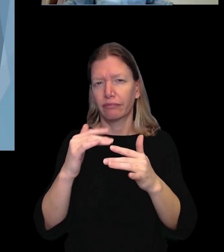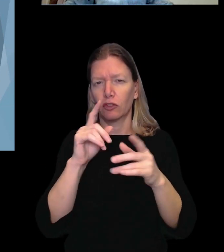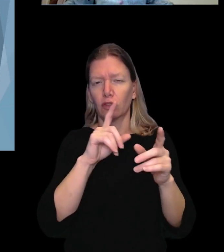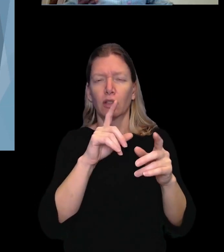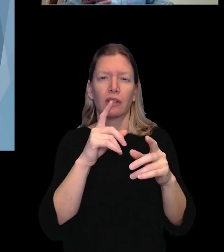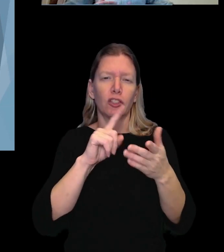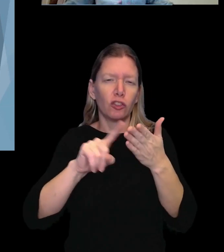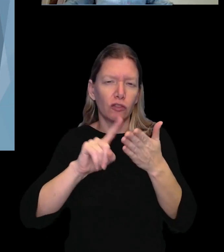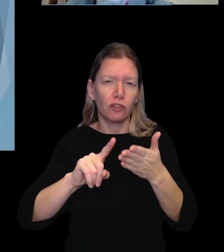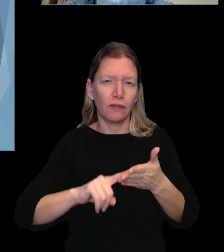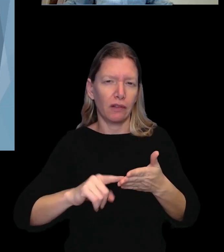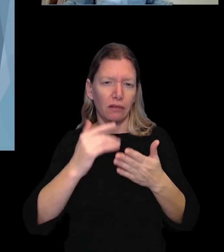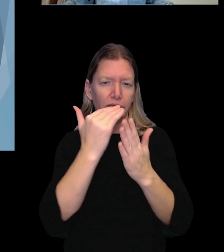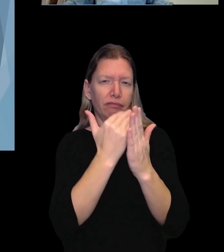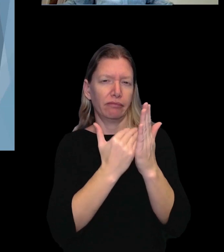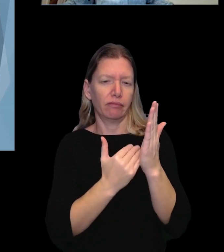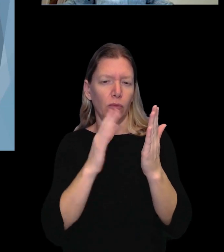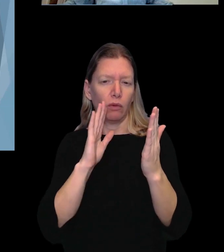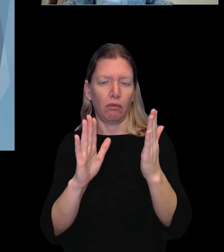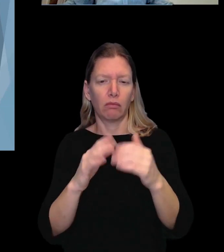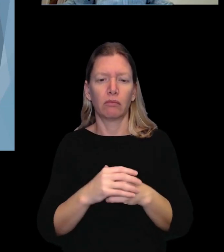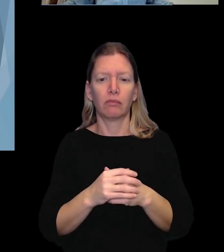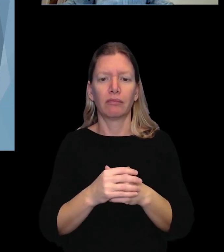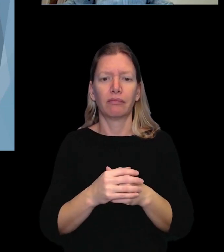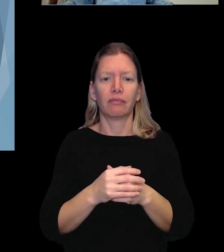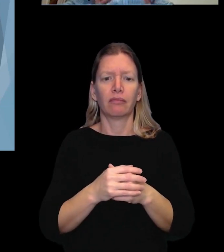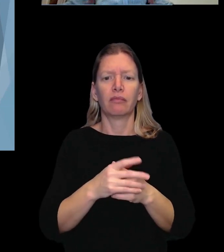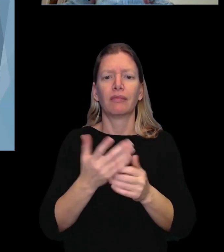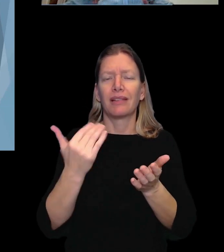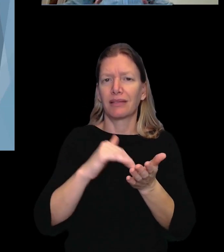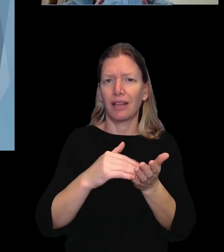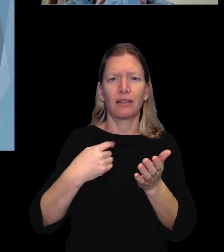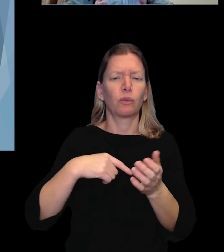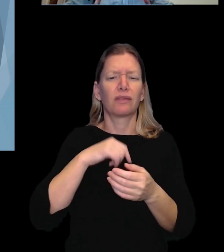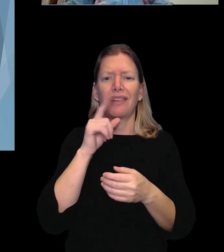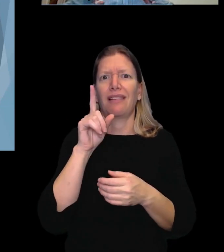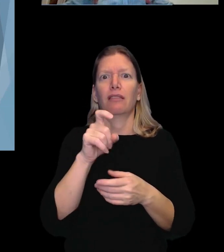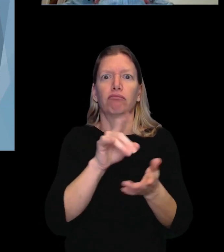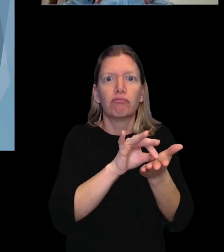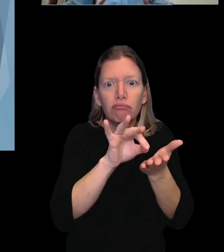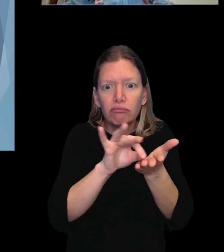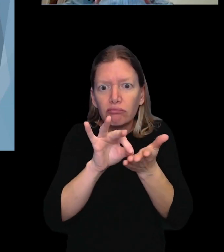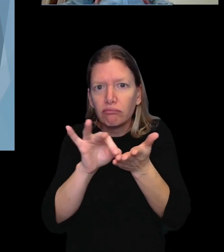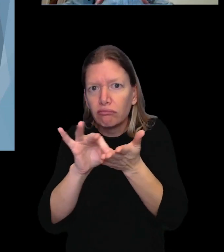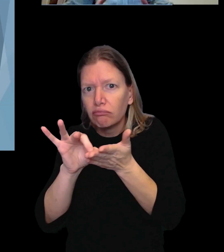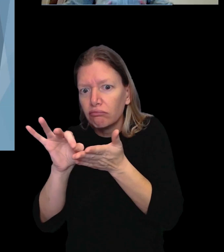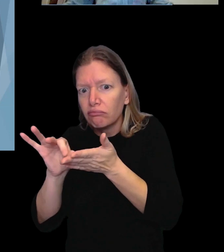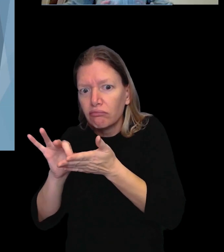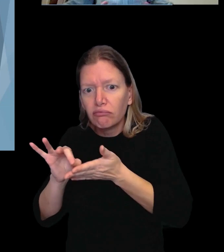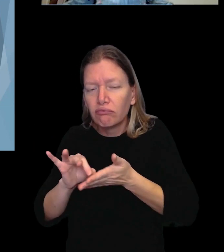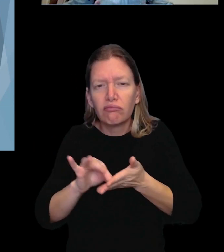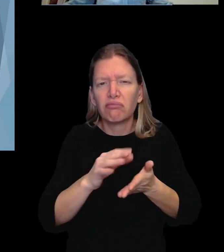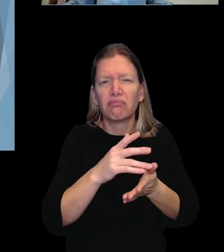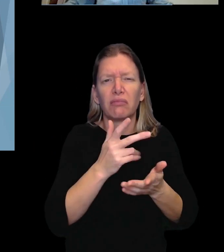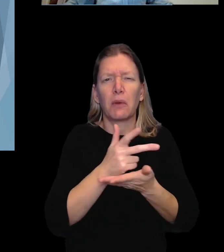through the survey document itself. Now, again, we're not necessarily asking